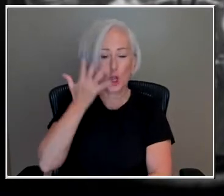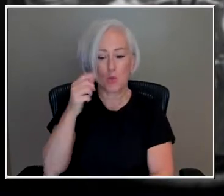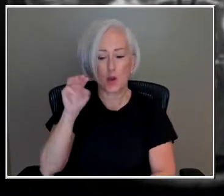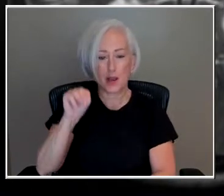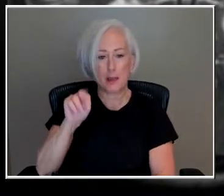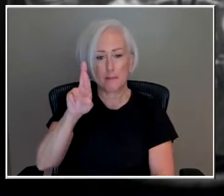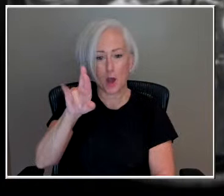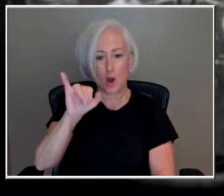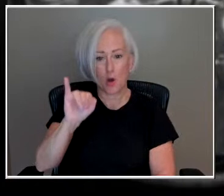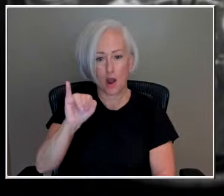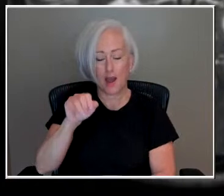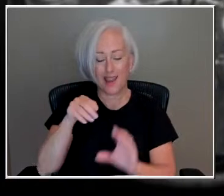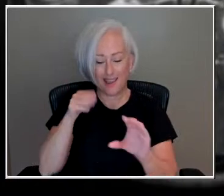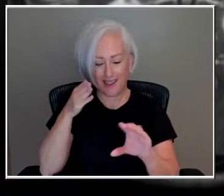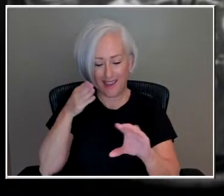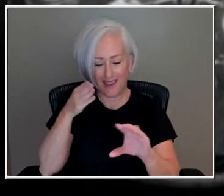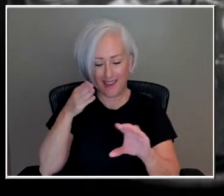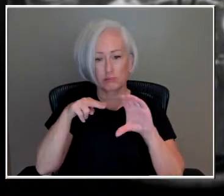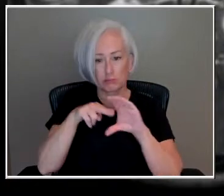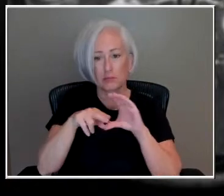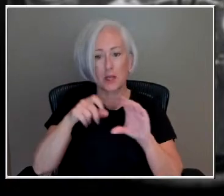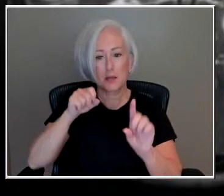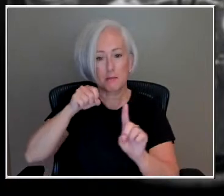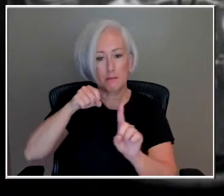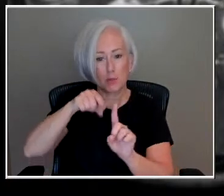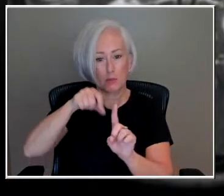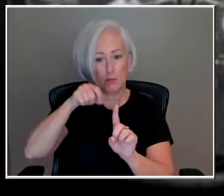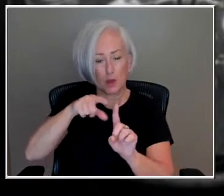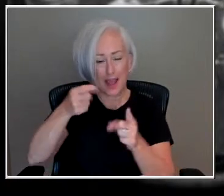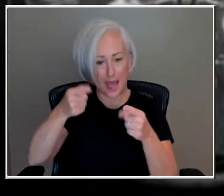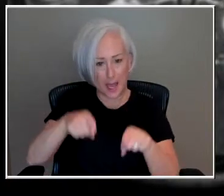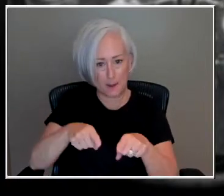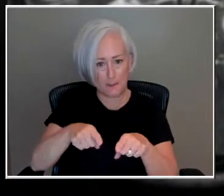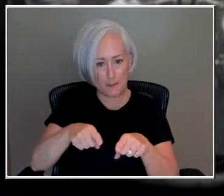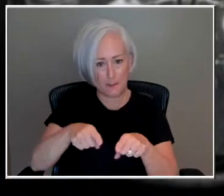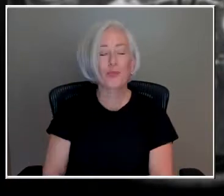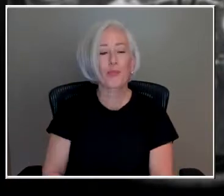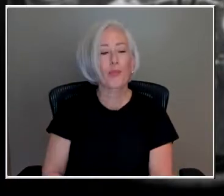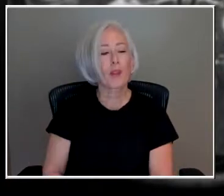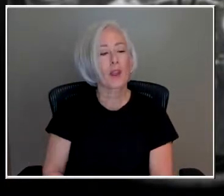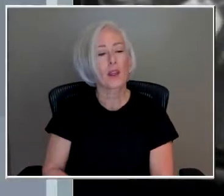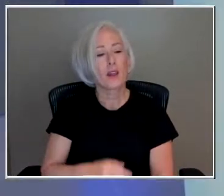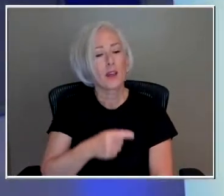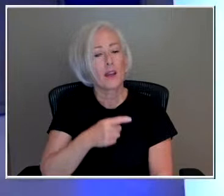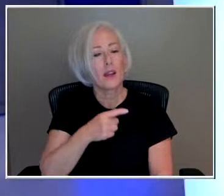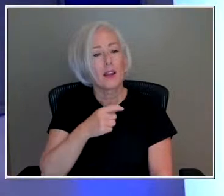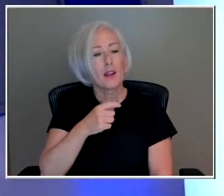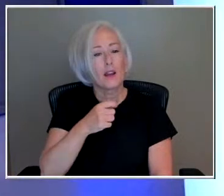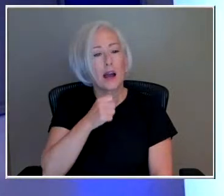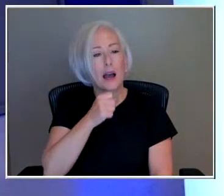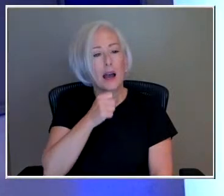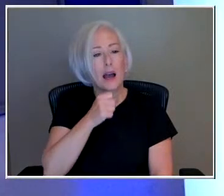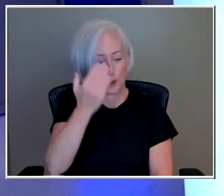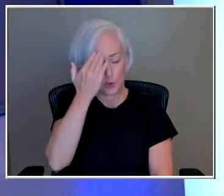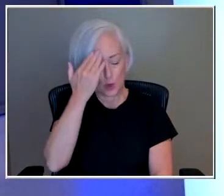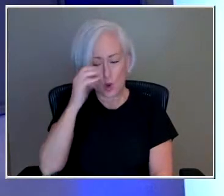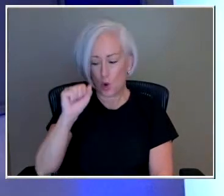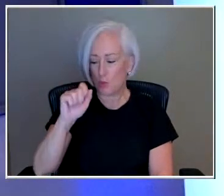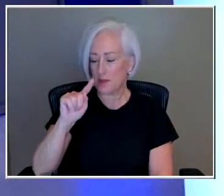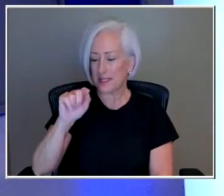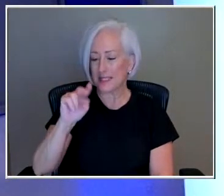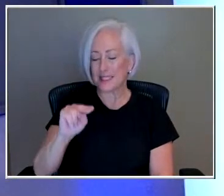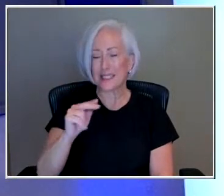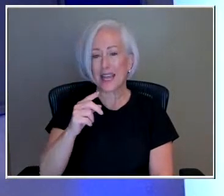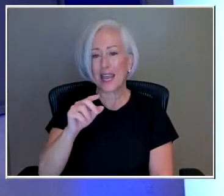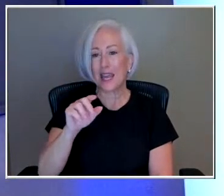So, Dr. Chang, I don't remember if you remember. I don't know if you know what Stan Bruce told us, but he had said that doctor, when he